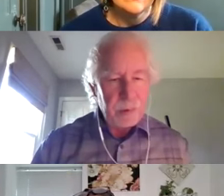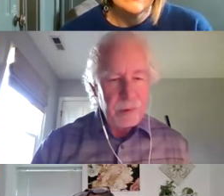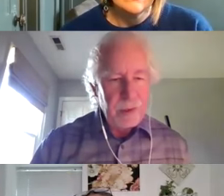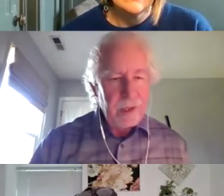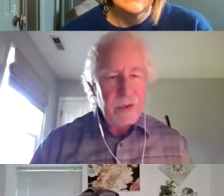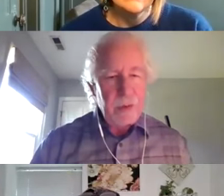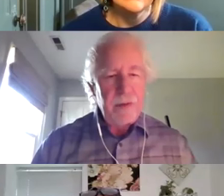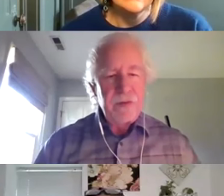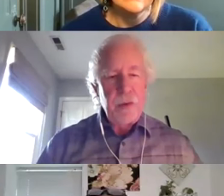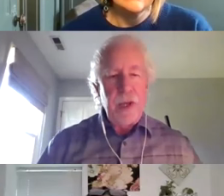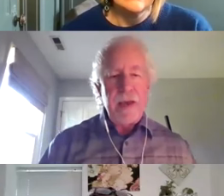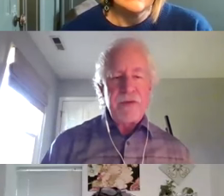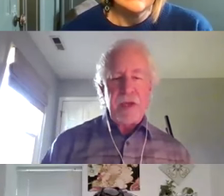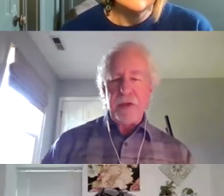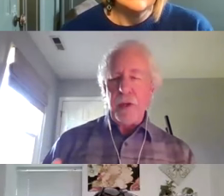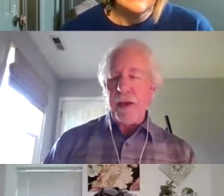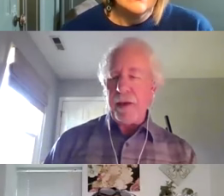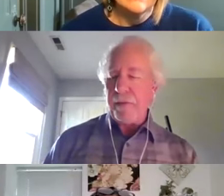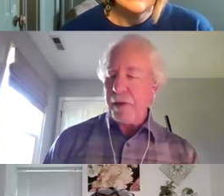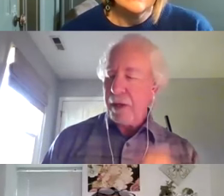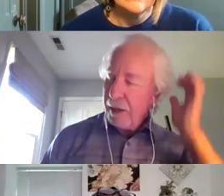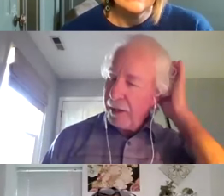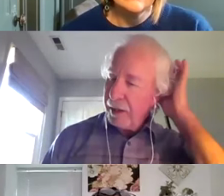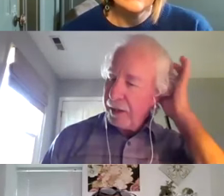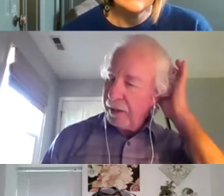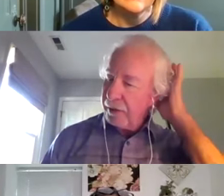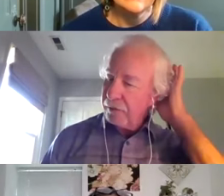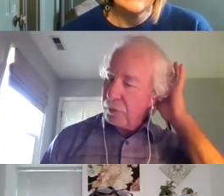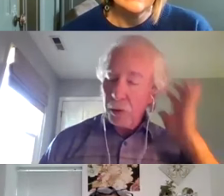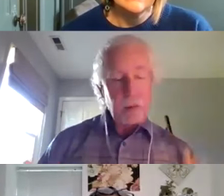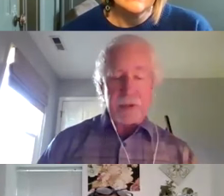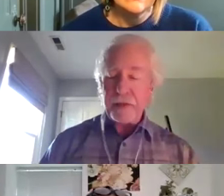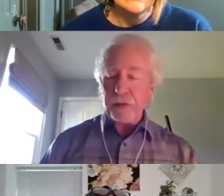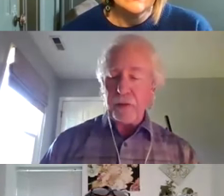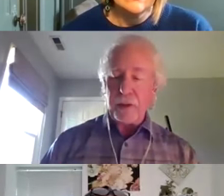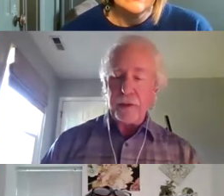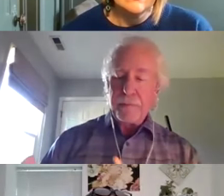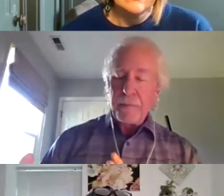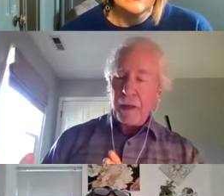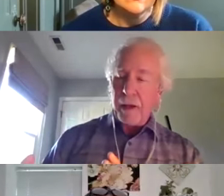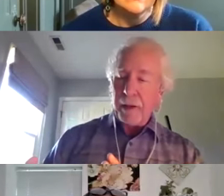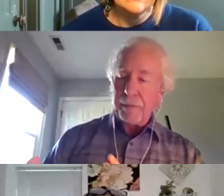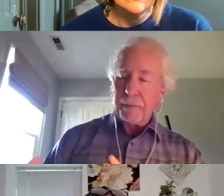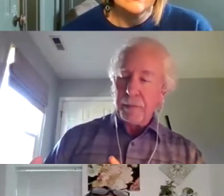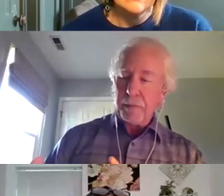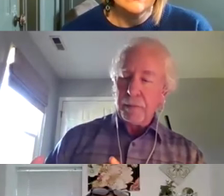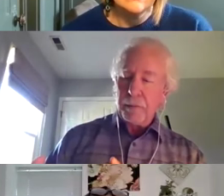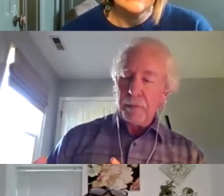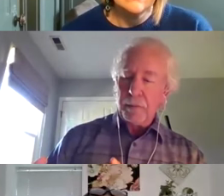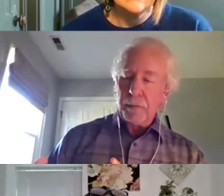advisory board. Yeah. You have as a real world agency,